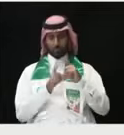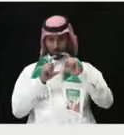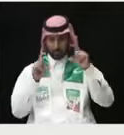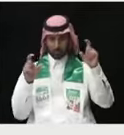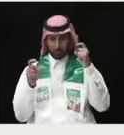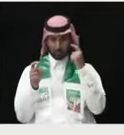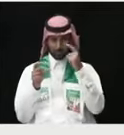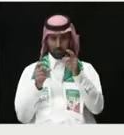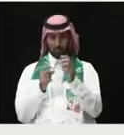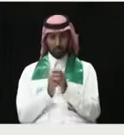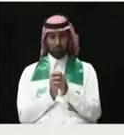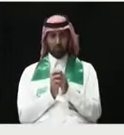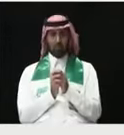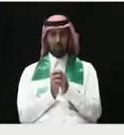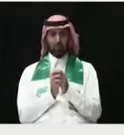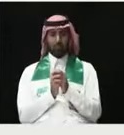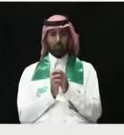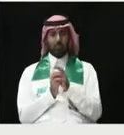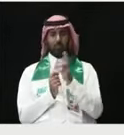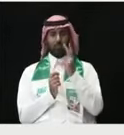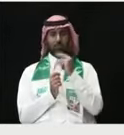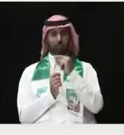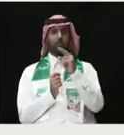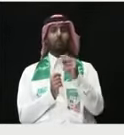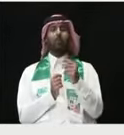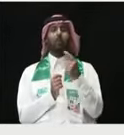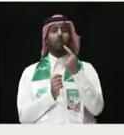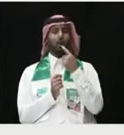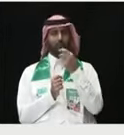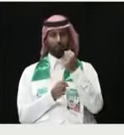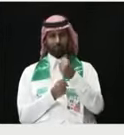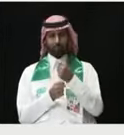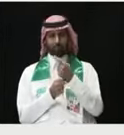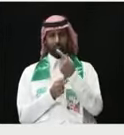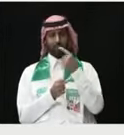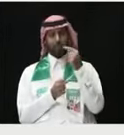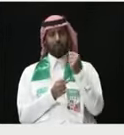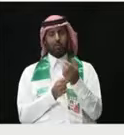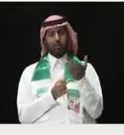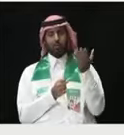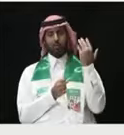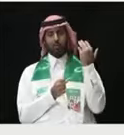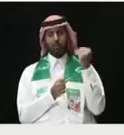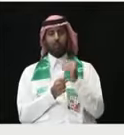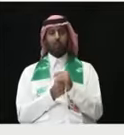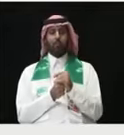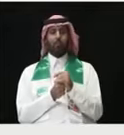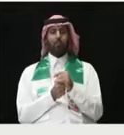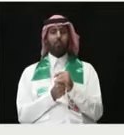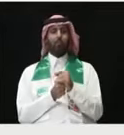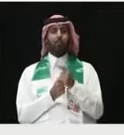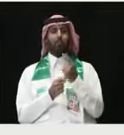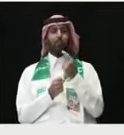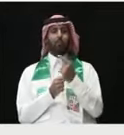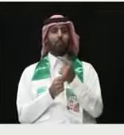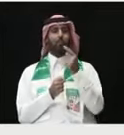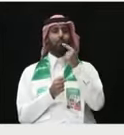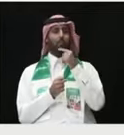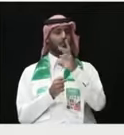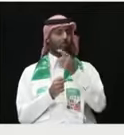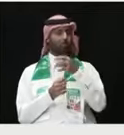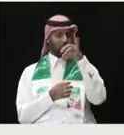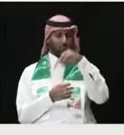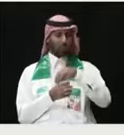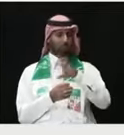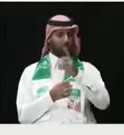sentences that occur in the simple past tense. When do we use the simple past tense? Whenever we have a